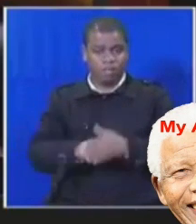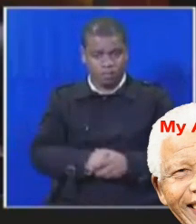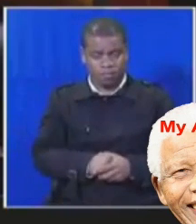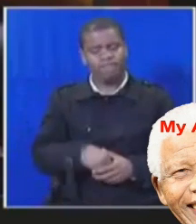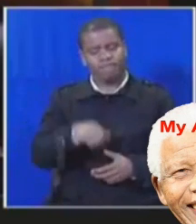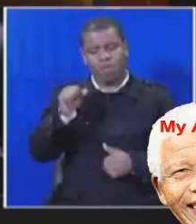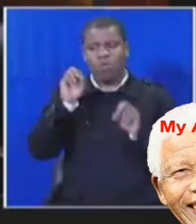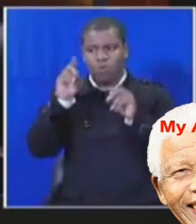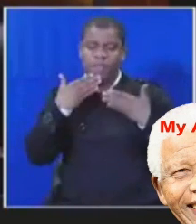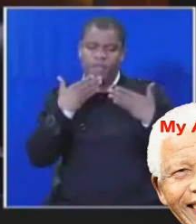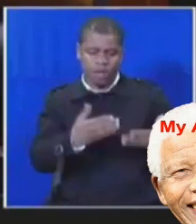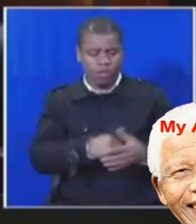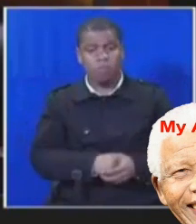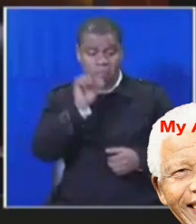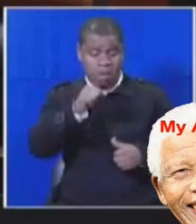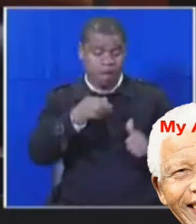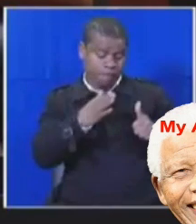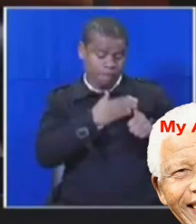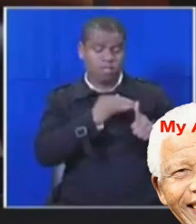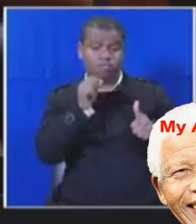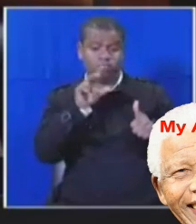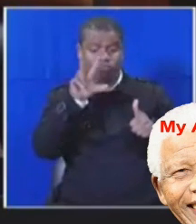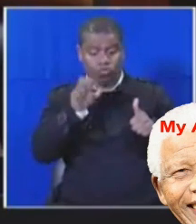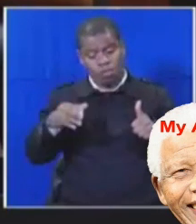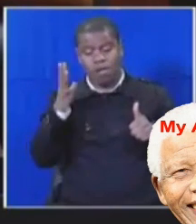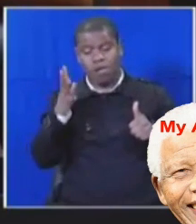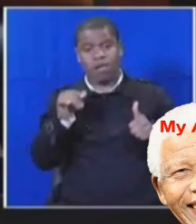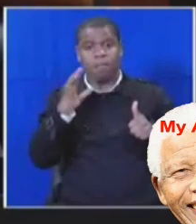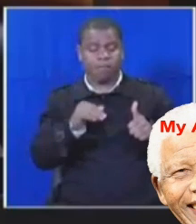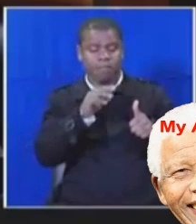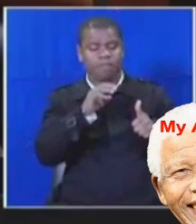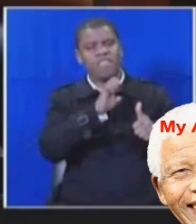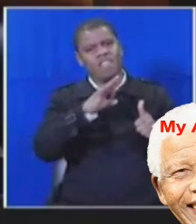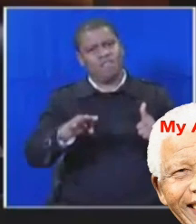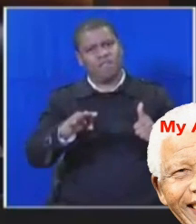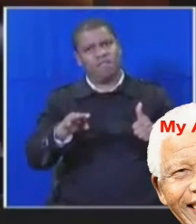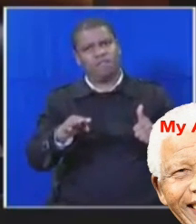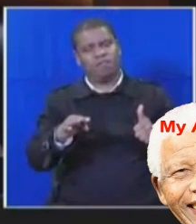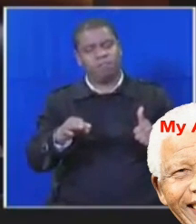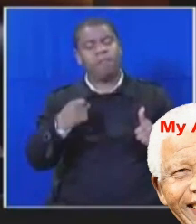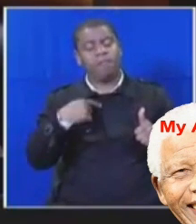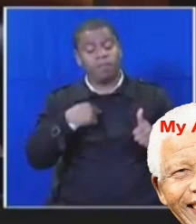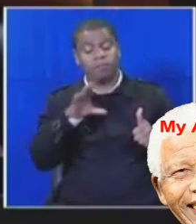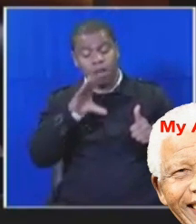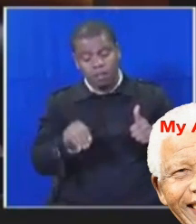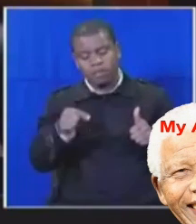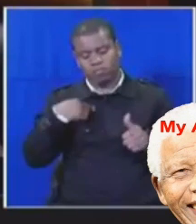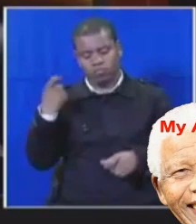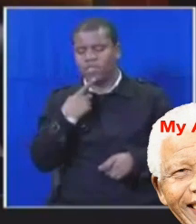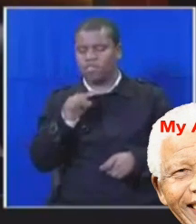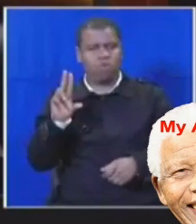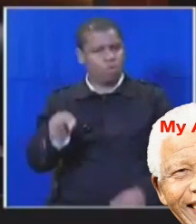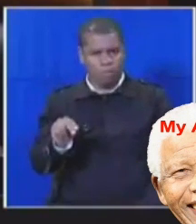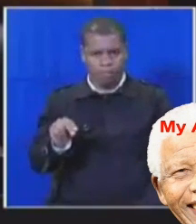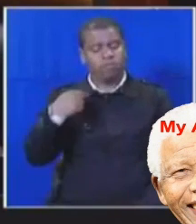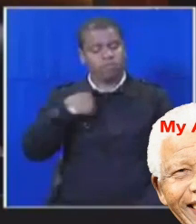was inferring and casting aspersion on the member of the EFF, Honorable Malima. I asked him, he denied. Indeed, you